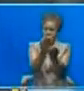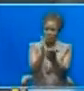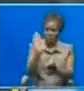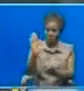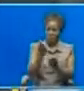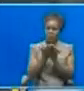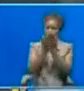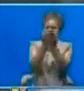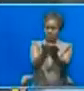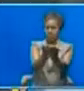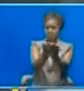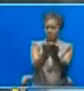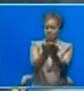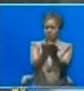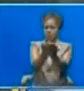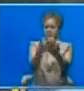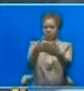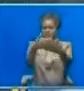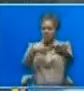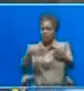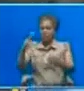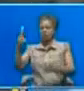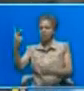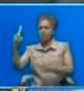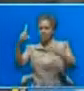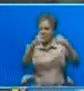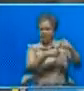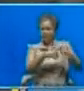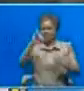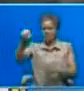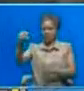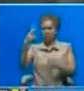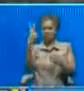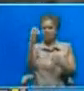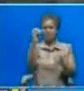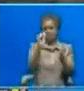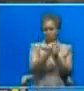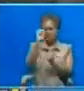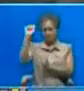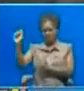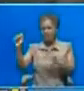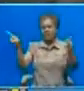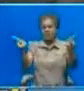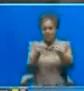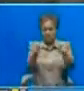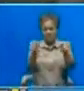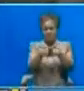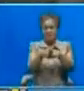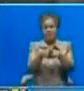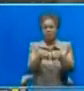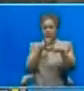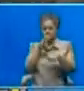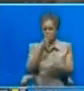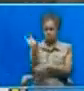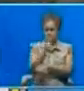and serve on or before the 26th of January 2015. The Central Planning and